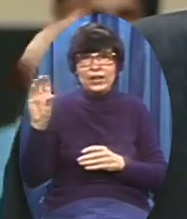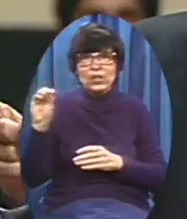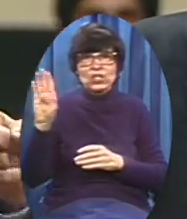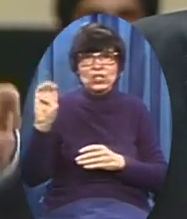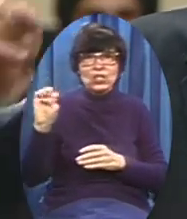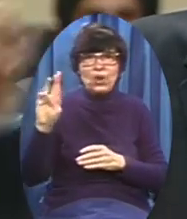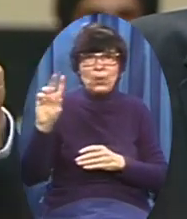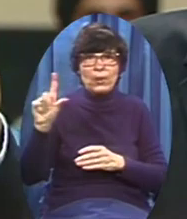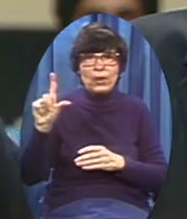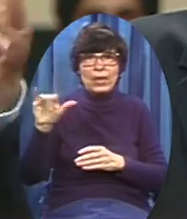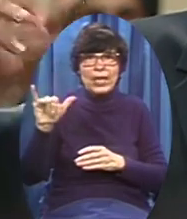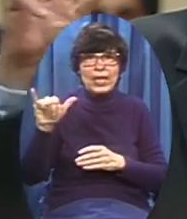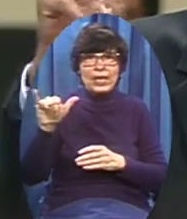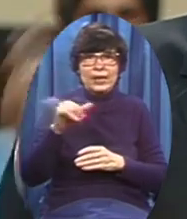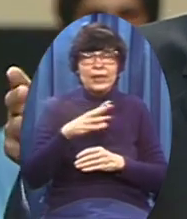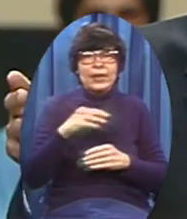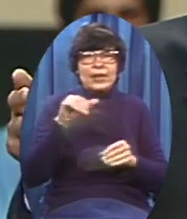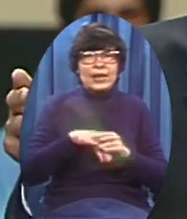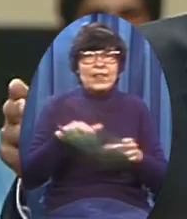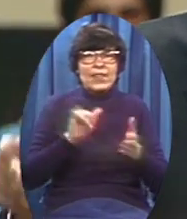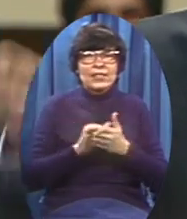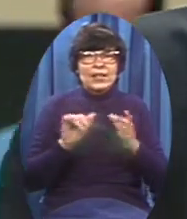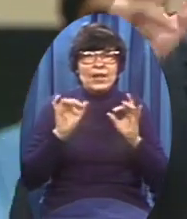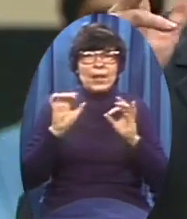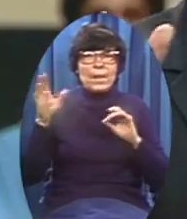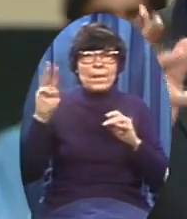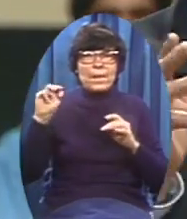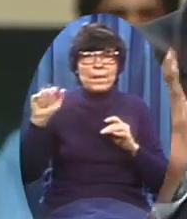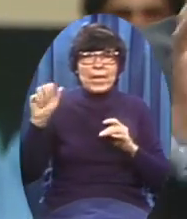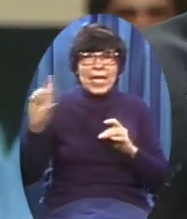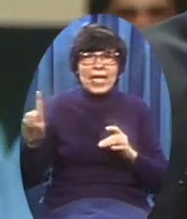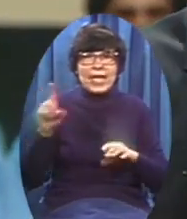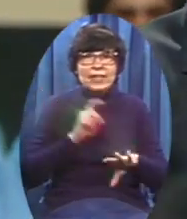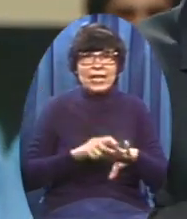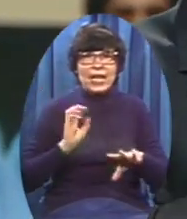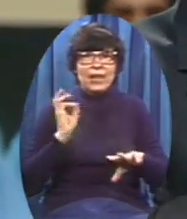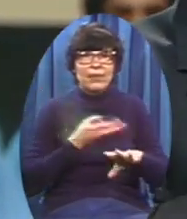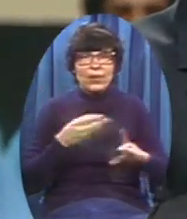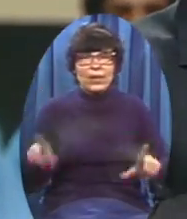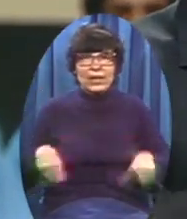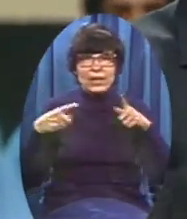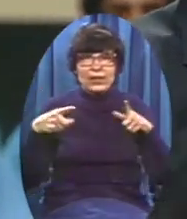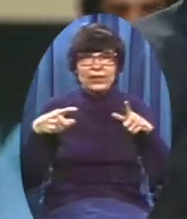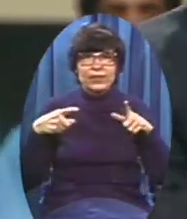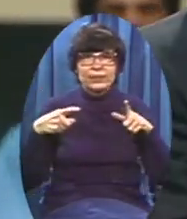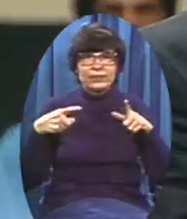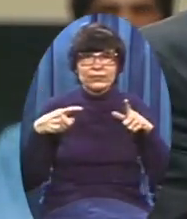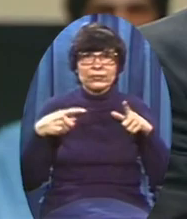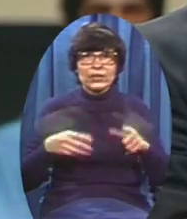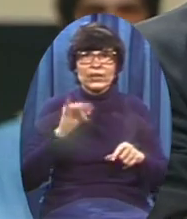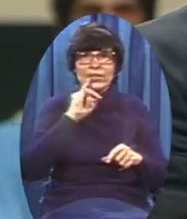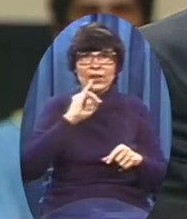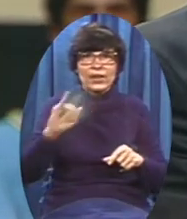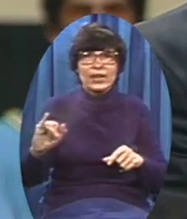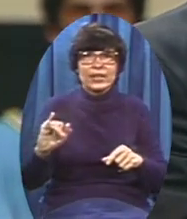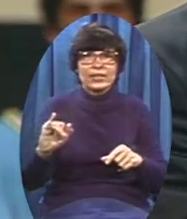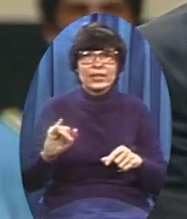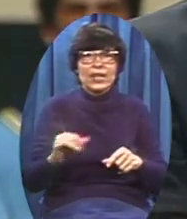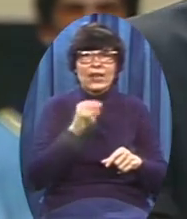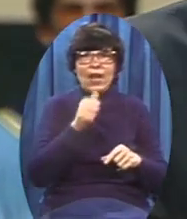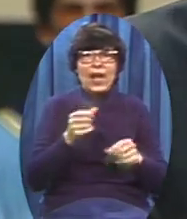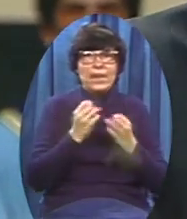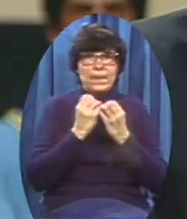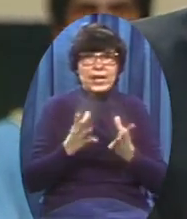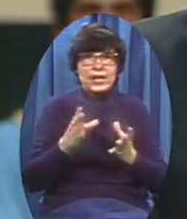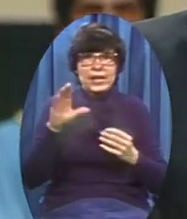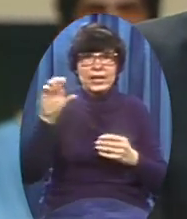this mad age in which we're living, it seems to me that there is a shortage of sober, real